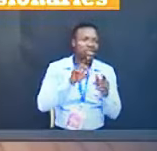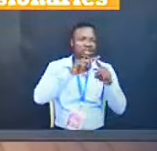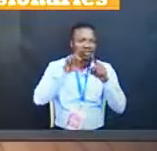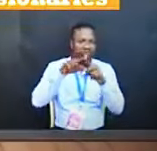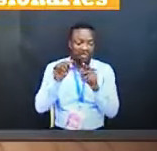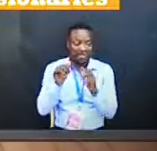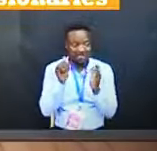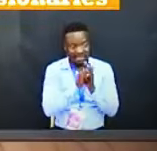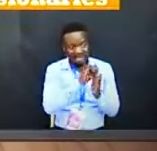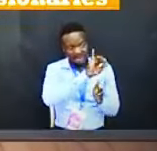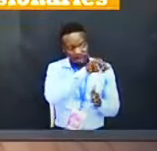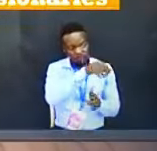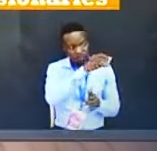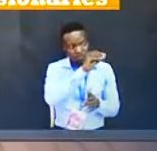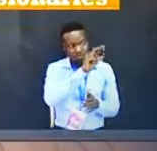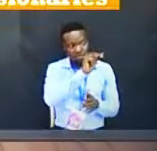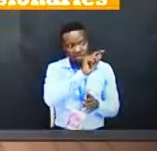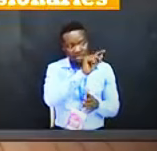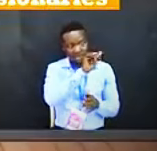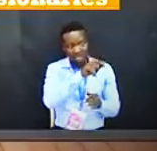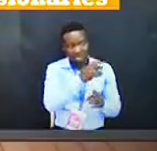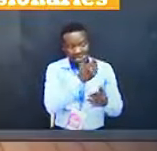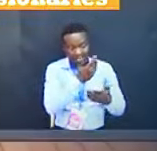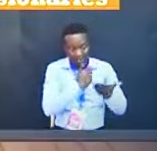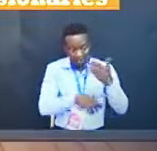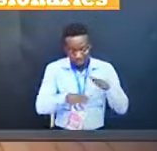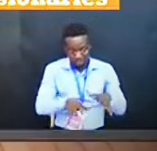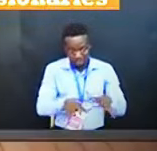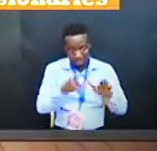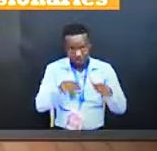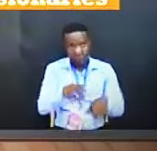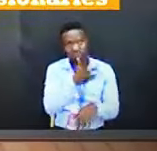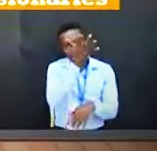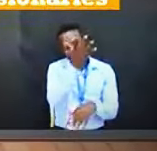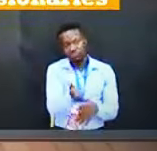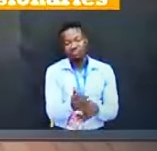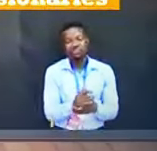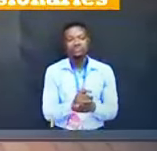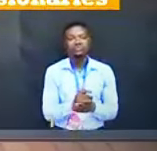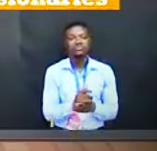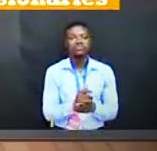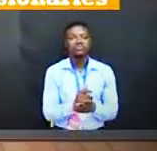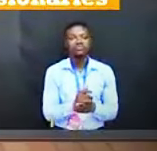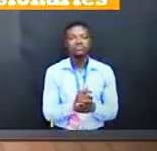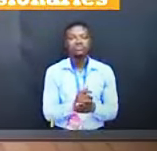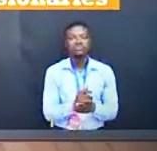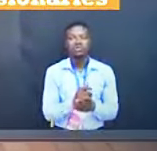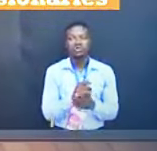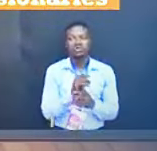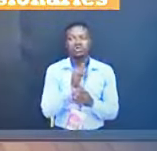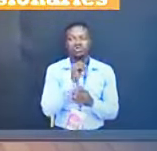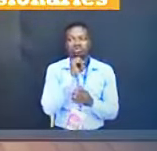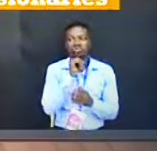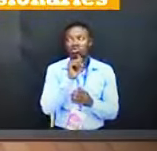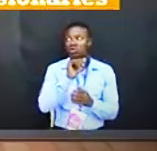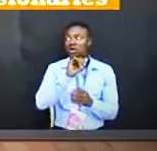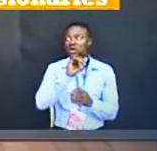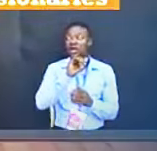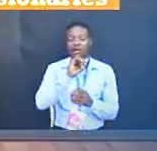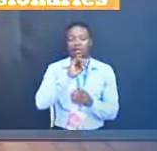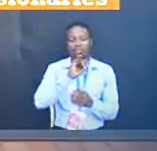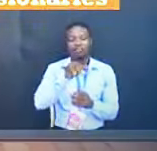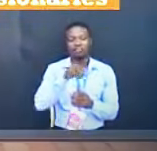The import of these outcomes is not necessarily the high social ladder Jonathan Edwards'